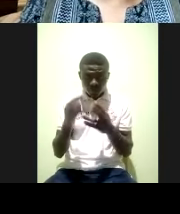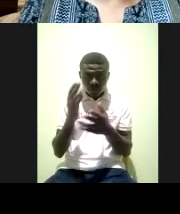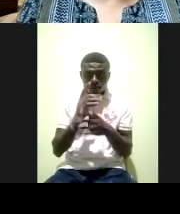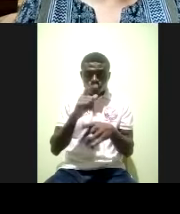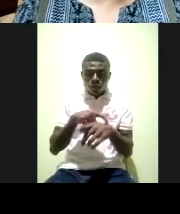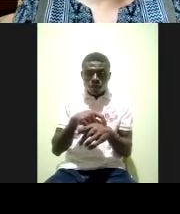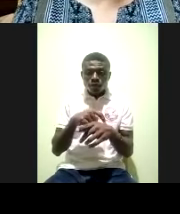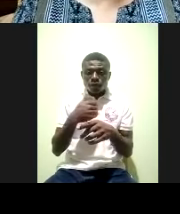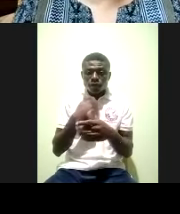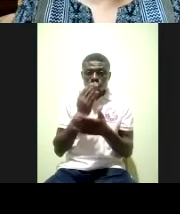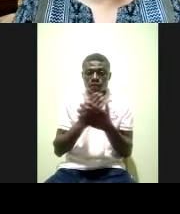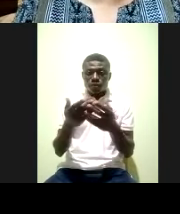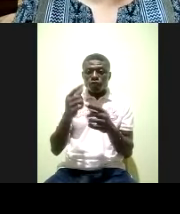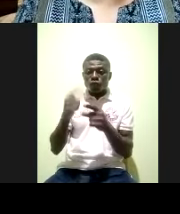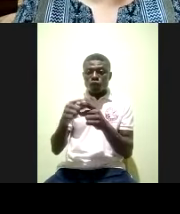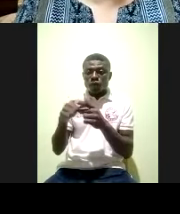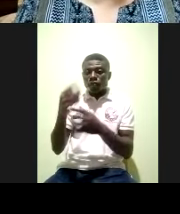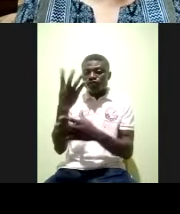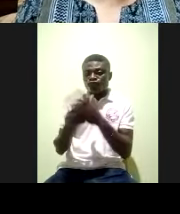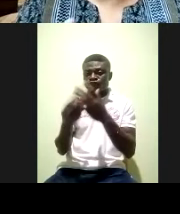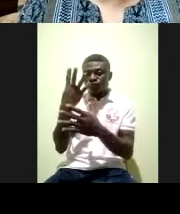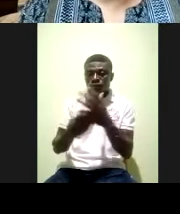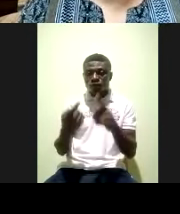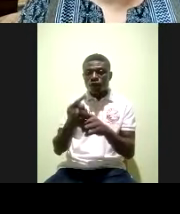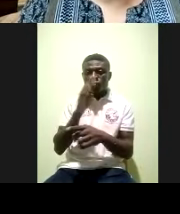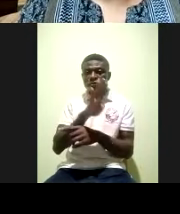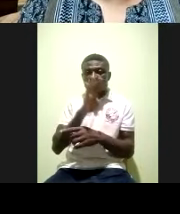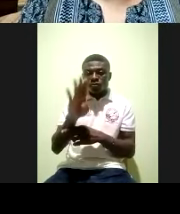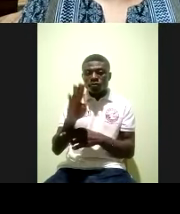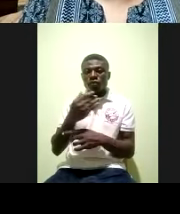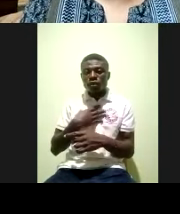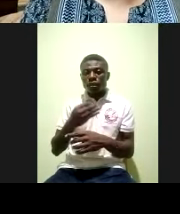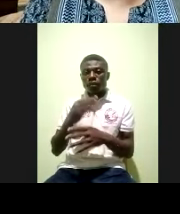be omission of the letters from the word, like family,